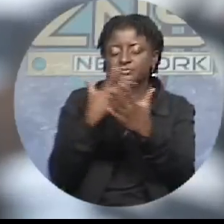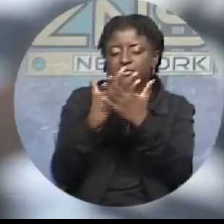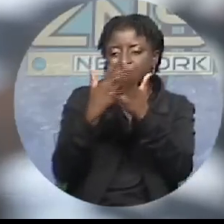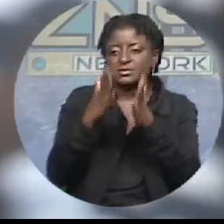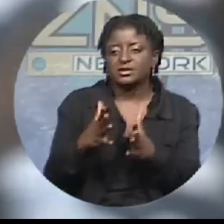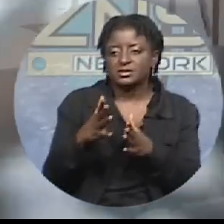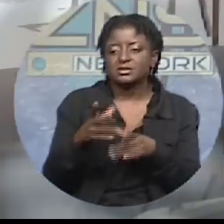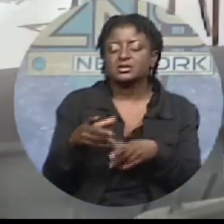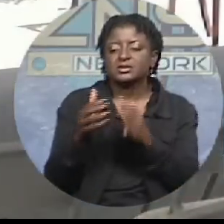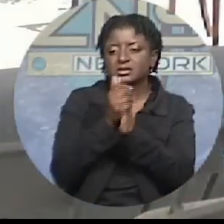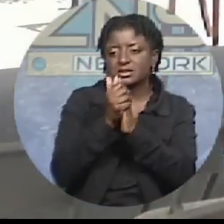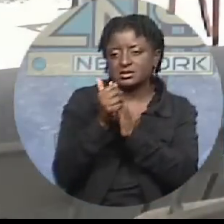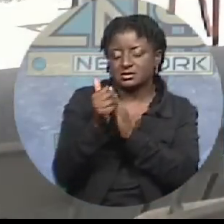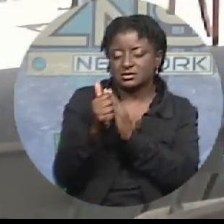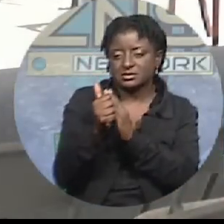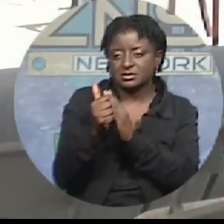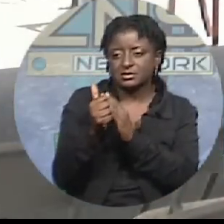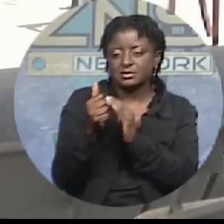one.